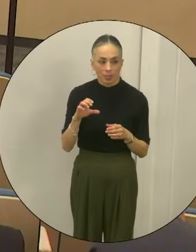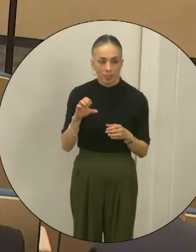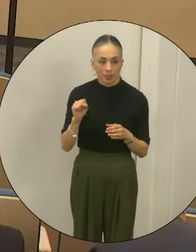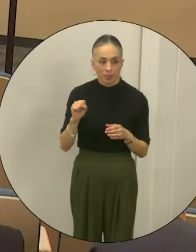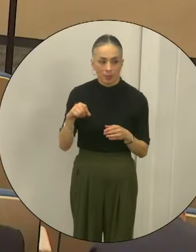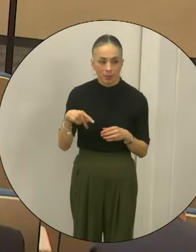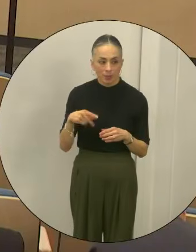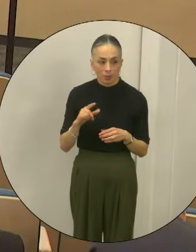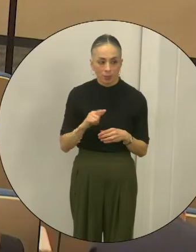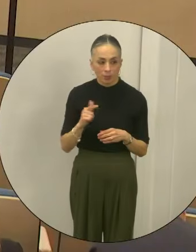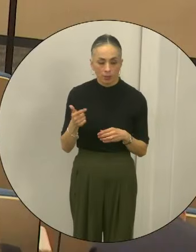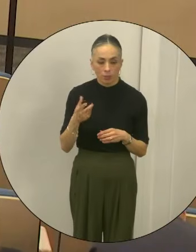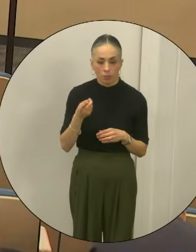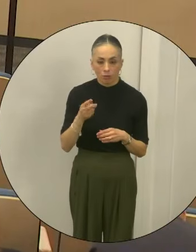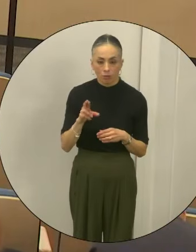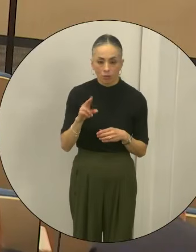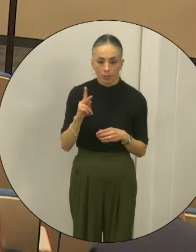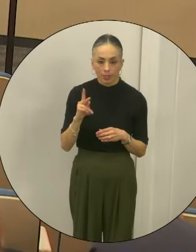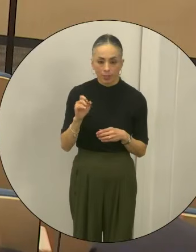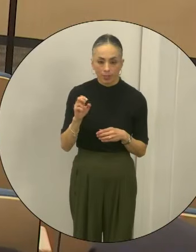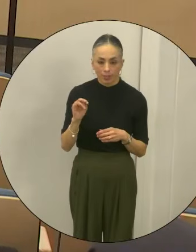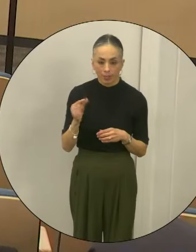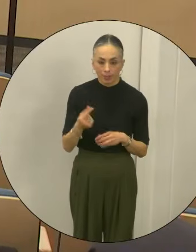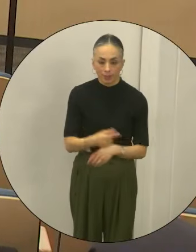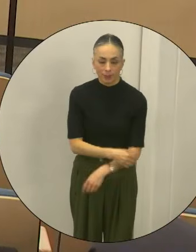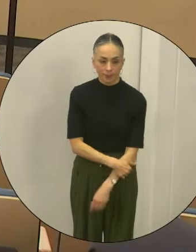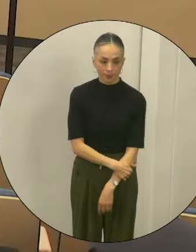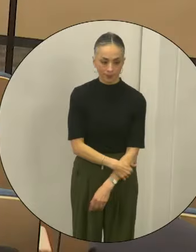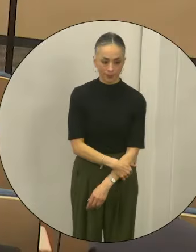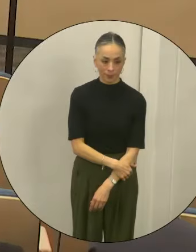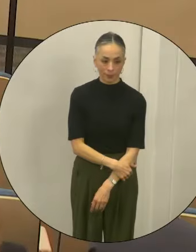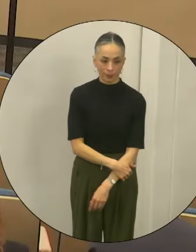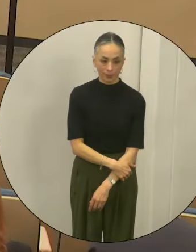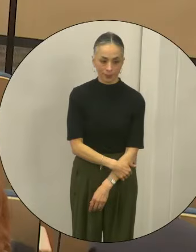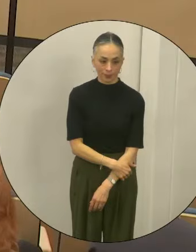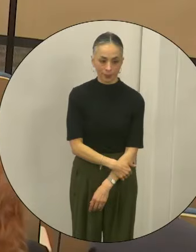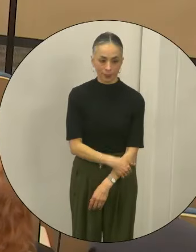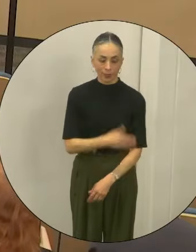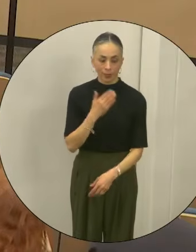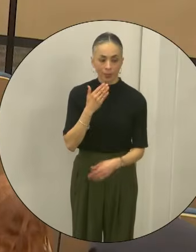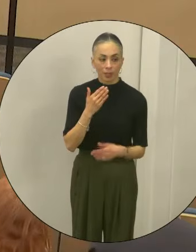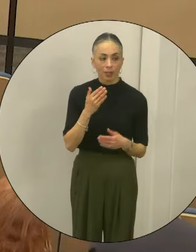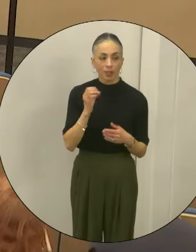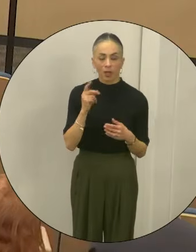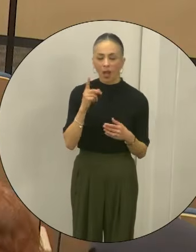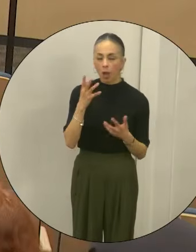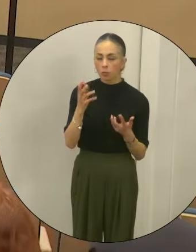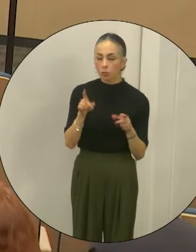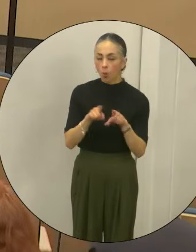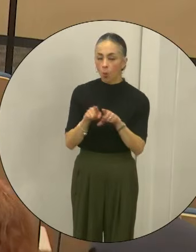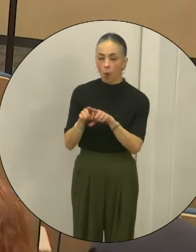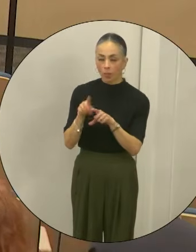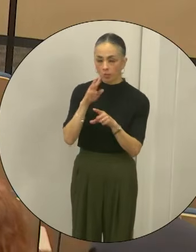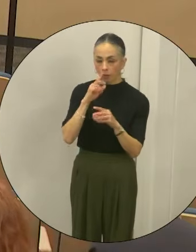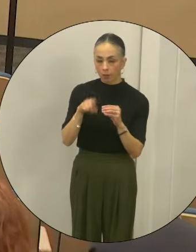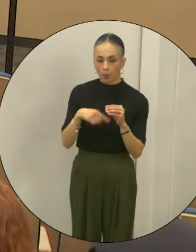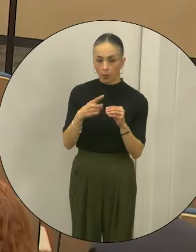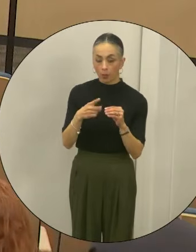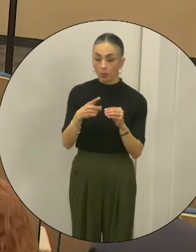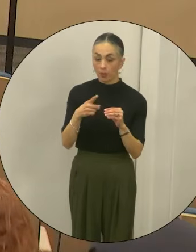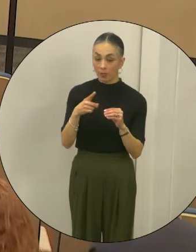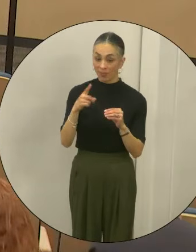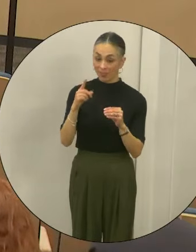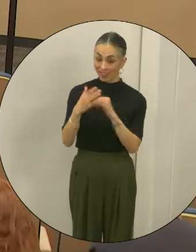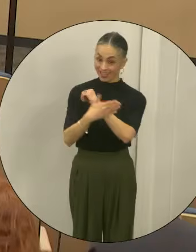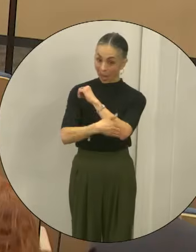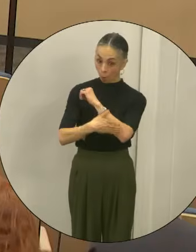I'll pass to Dr. Keating or to Nick for. Nick Ciccone, for the record. I also wanted to touch on the fact that the county and the state